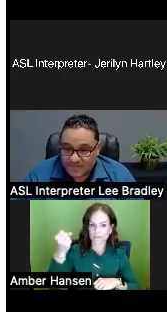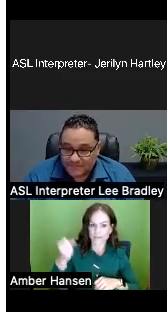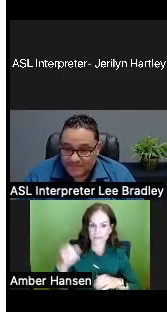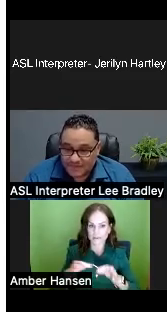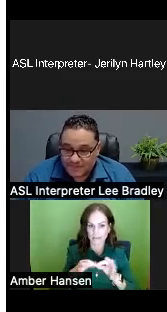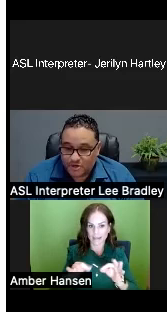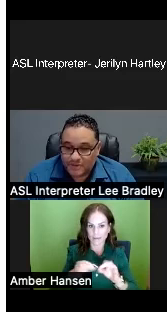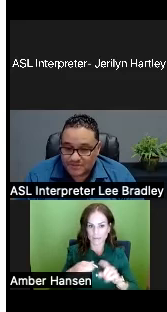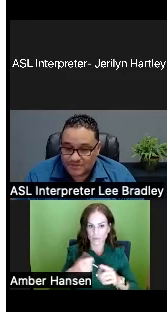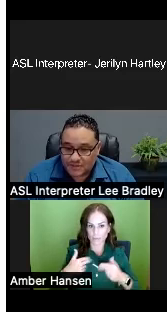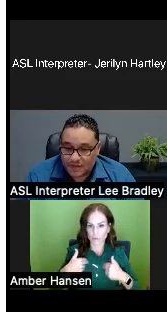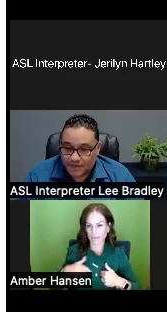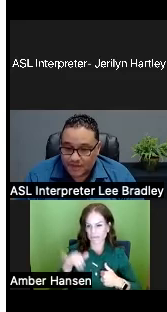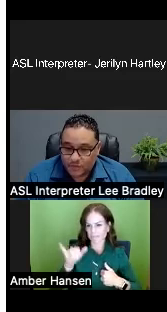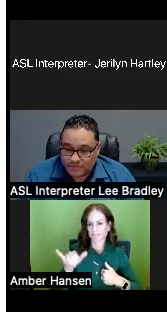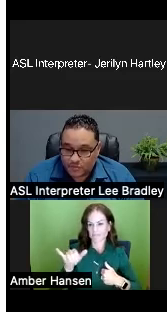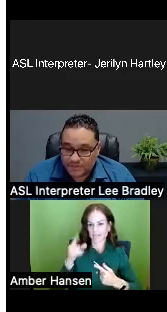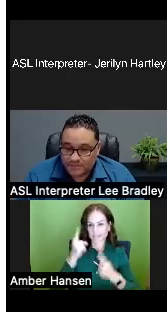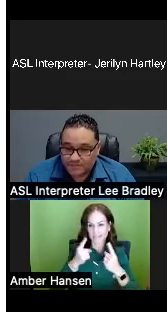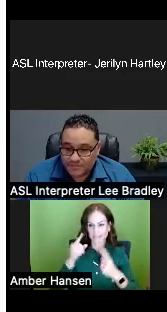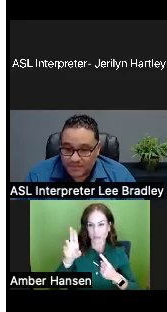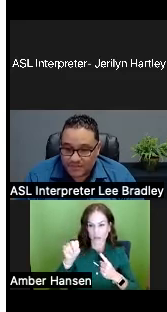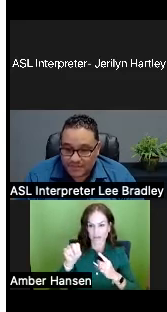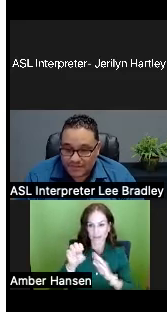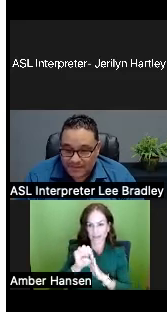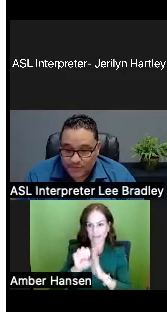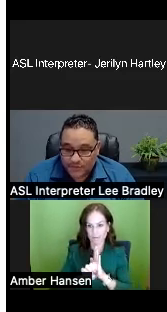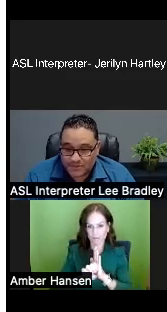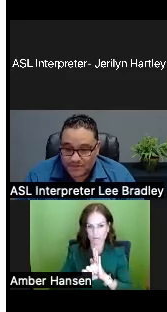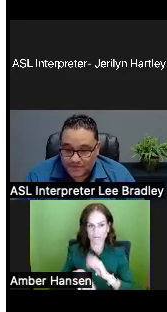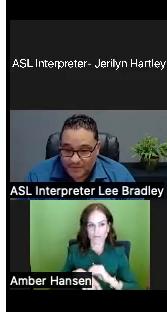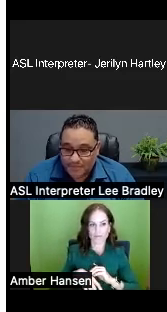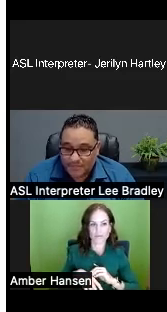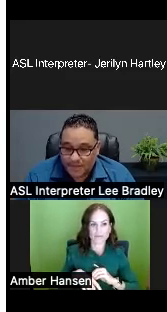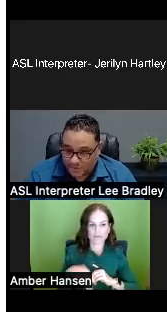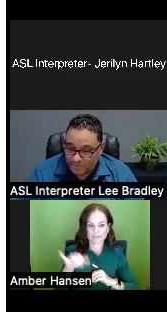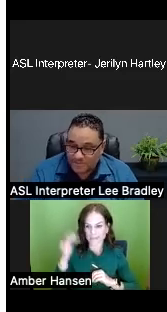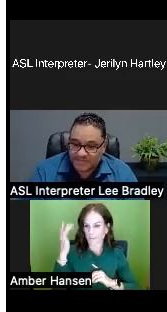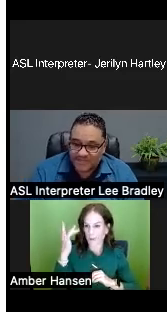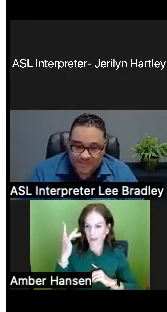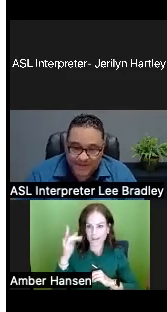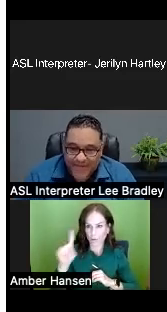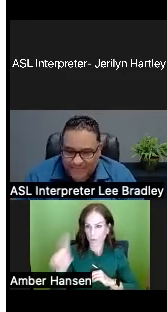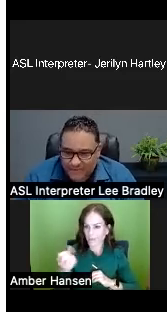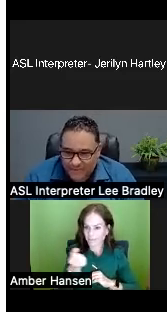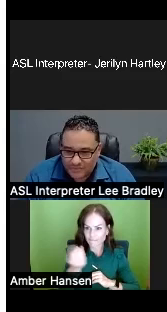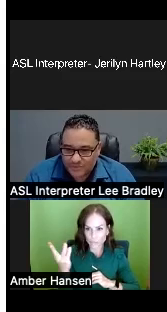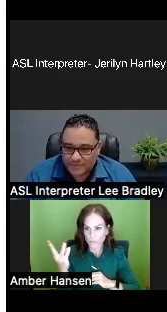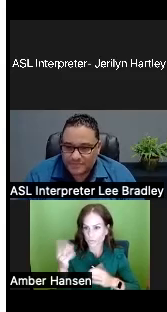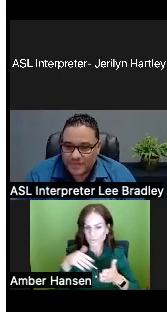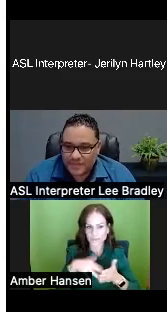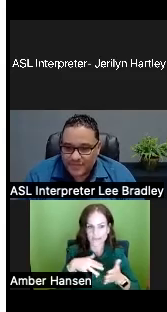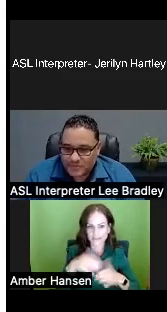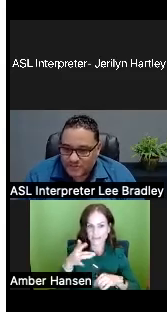Studies have done experiments on withholding language from humans is unethical,